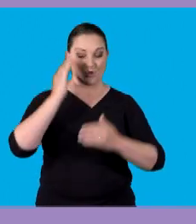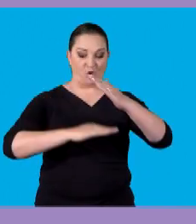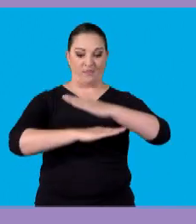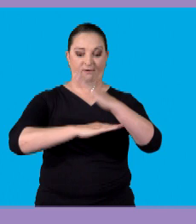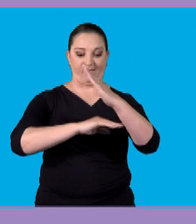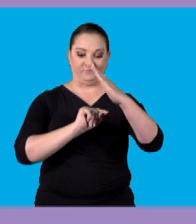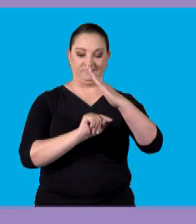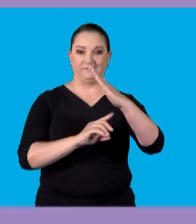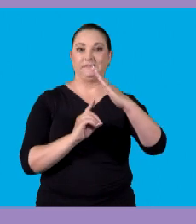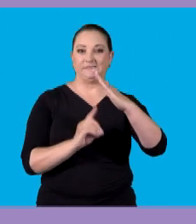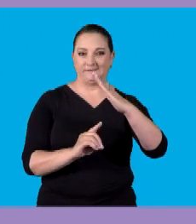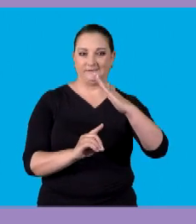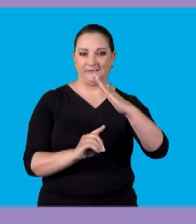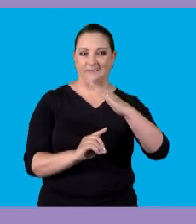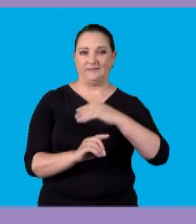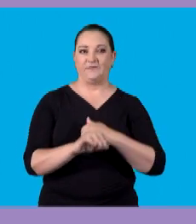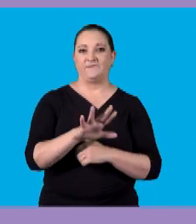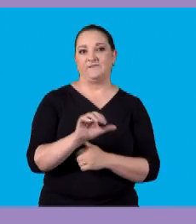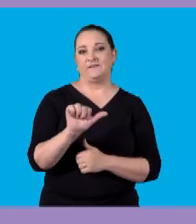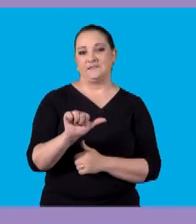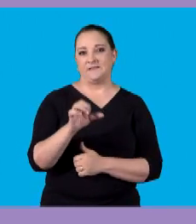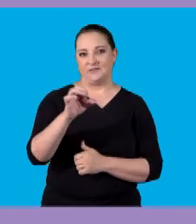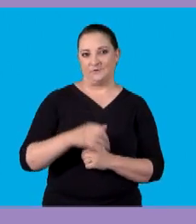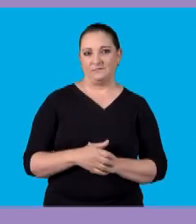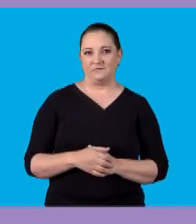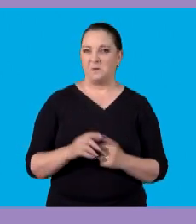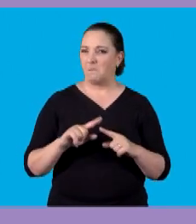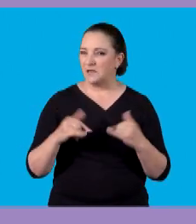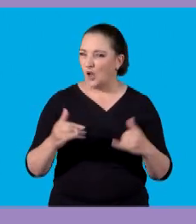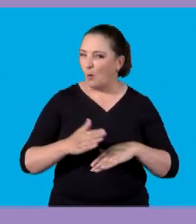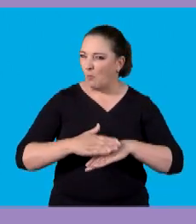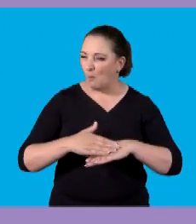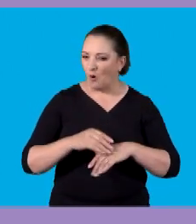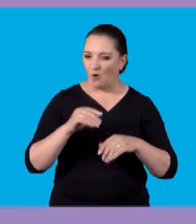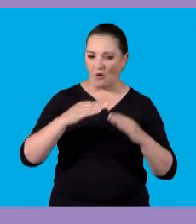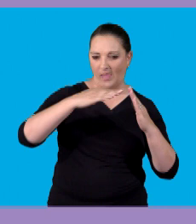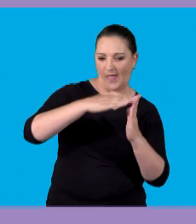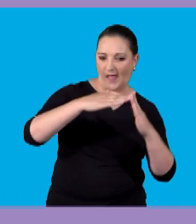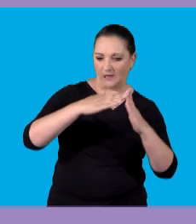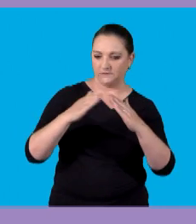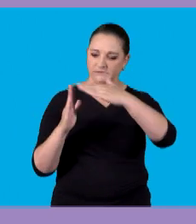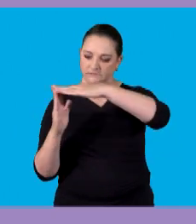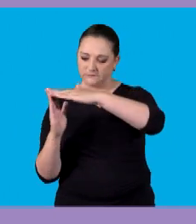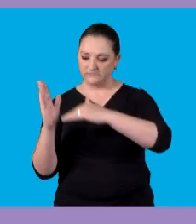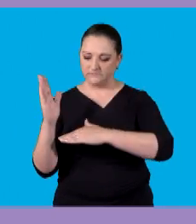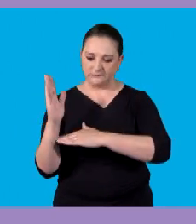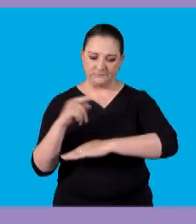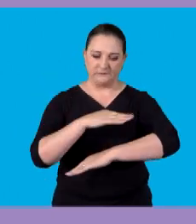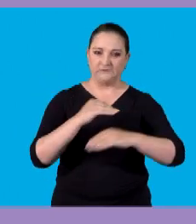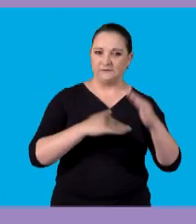of our angle D. Let's calculate more angles in that parallelogram. Now, given the